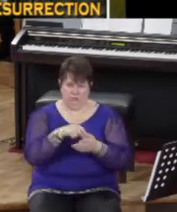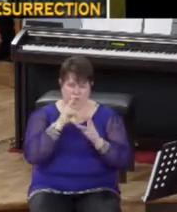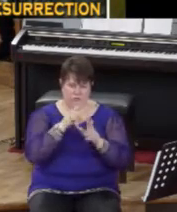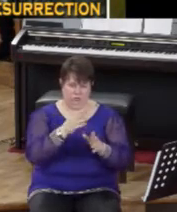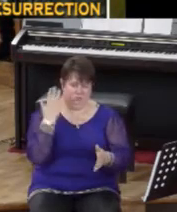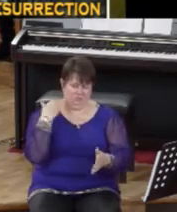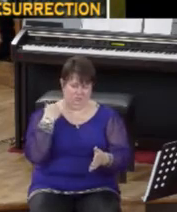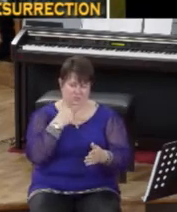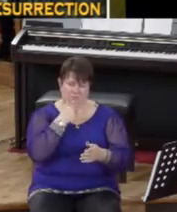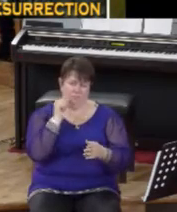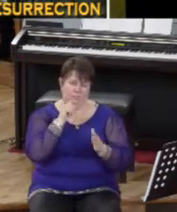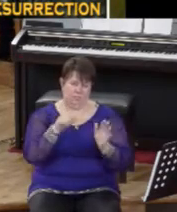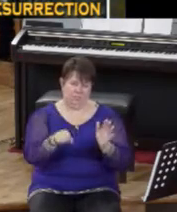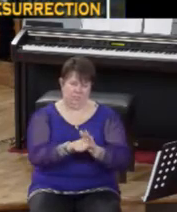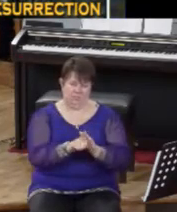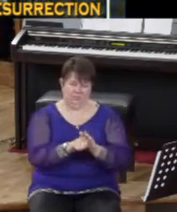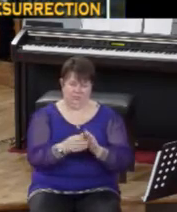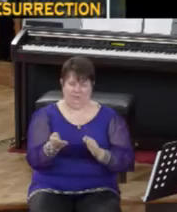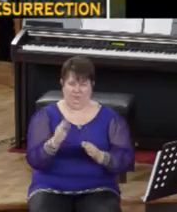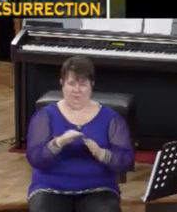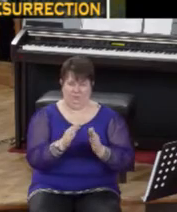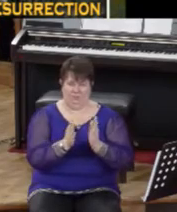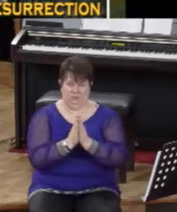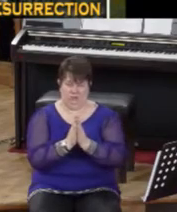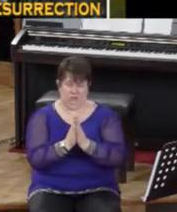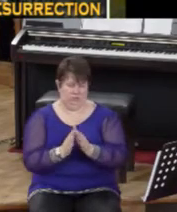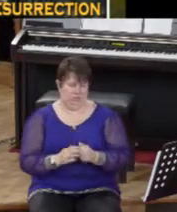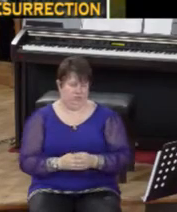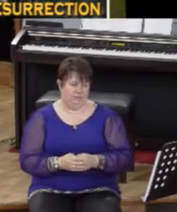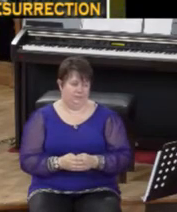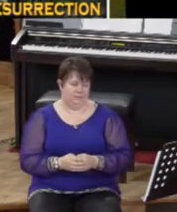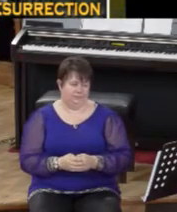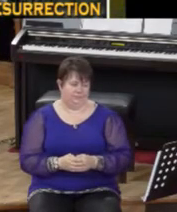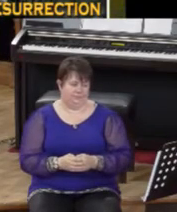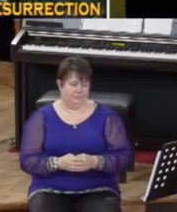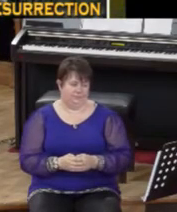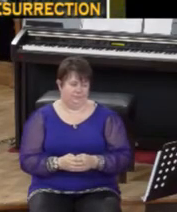killed just simply because they were followers of Jesus.